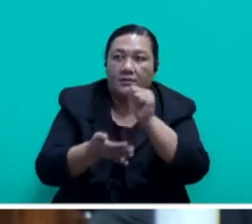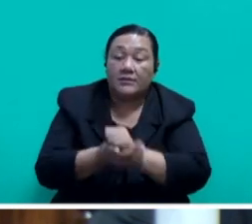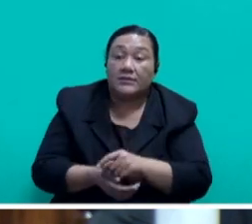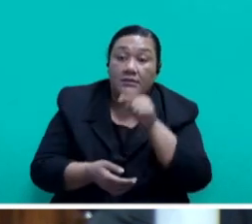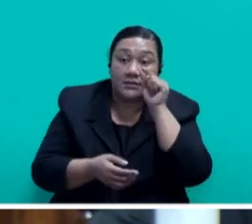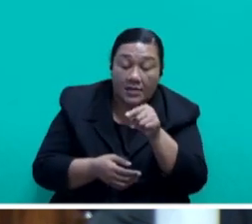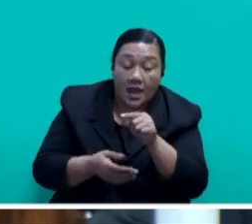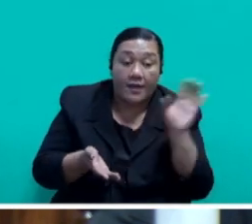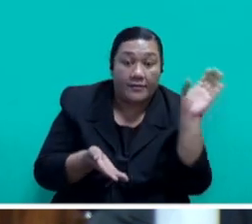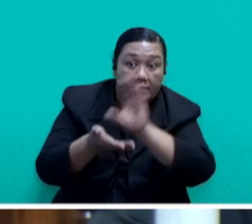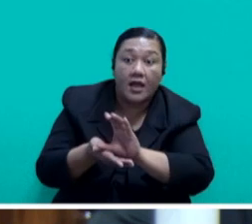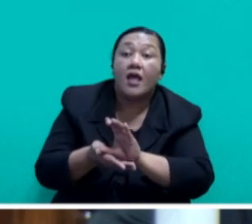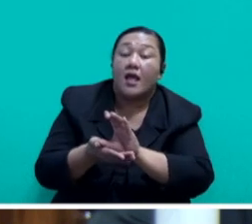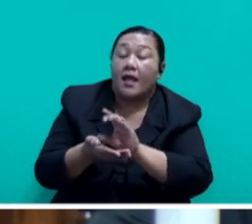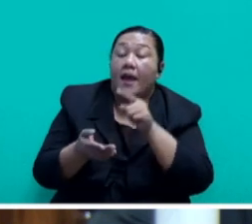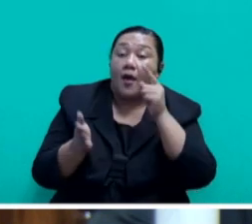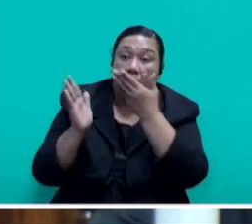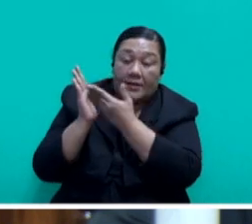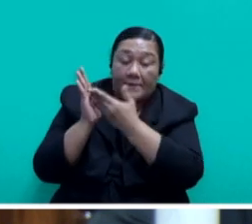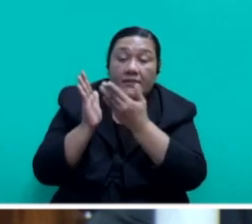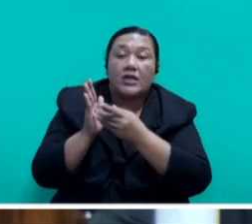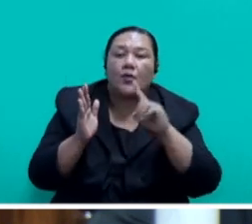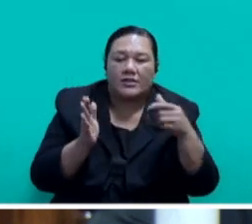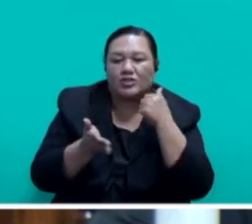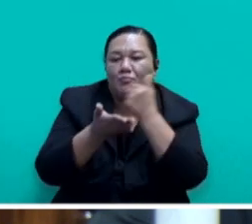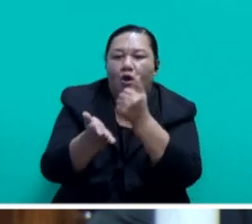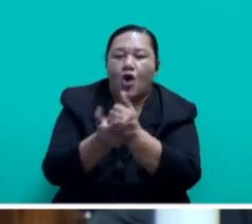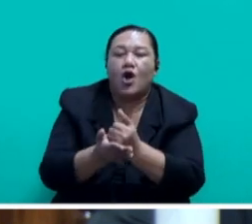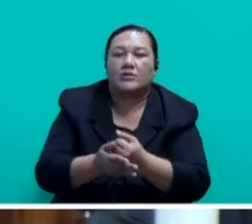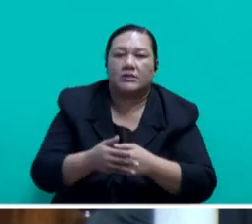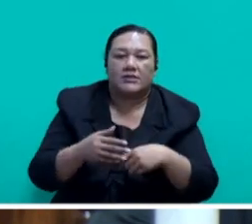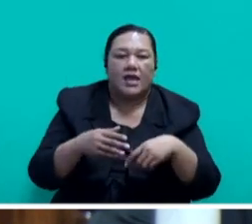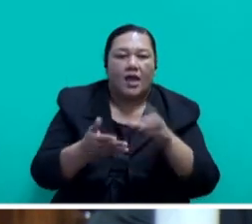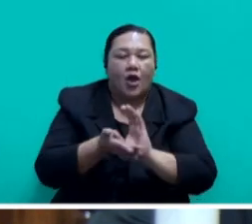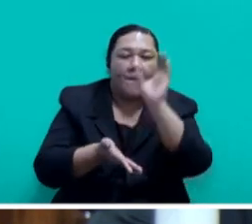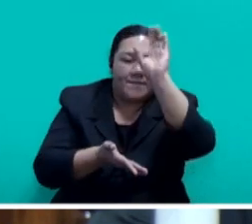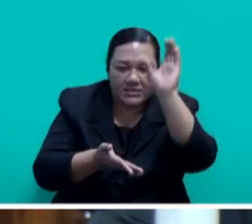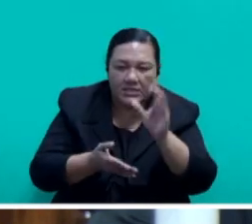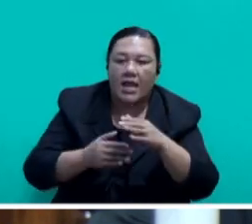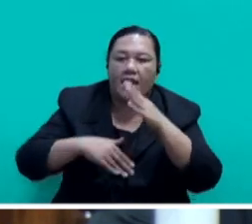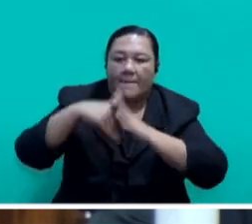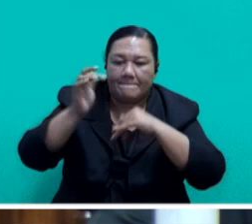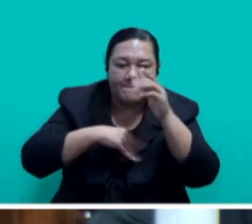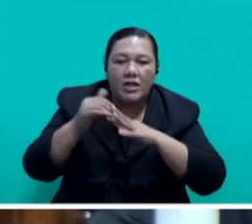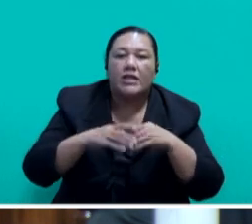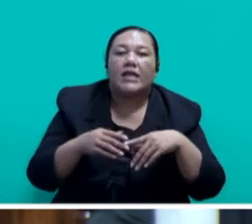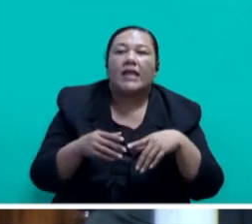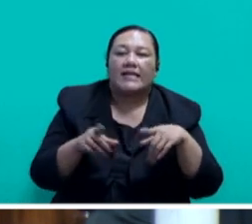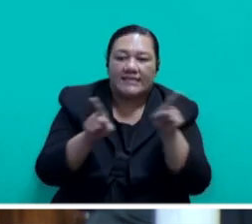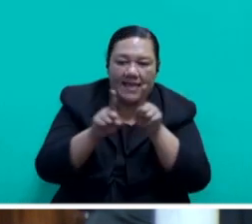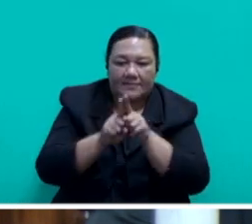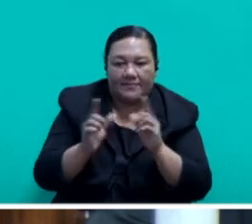the necessary infrastructure that supports commercial industrial activities while considering climate change